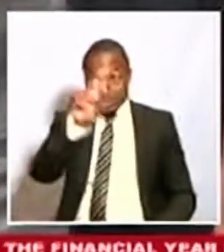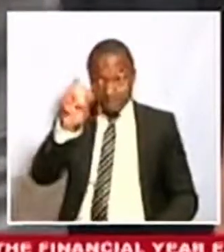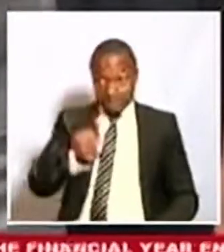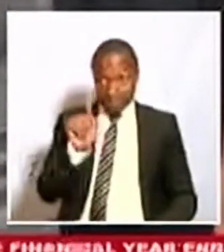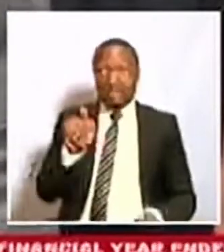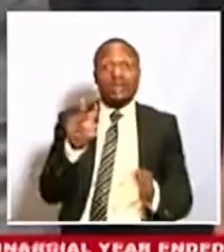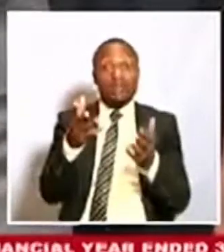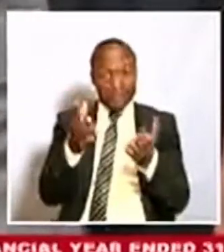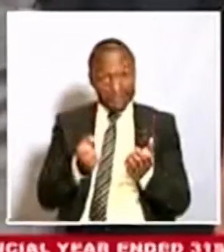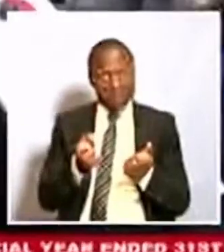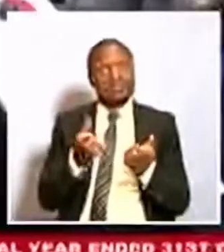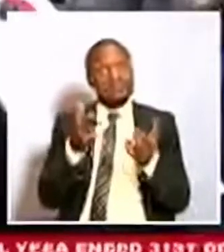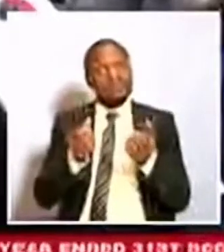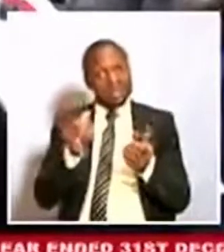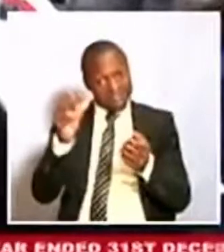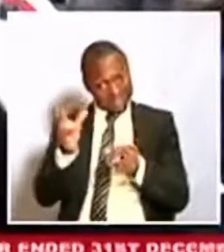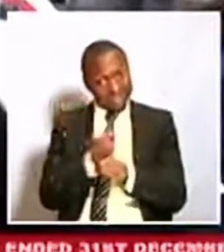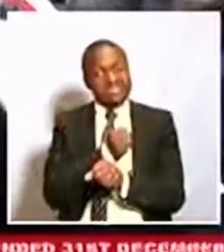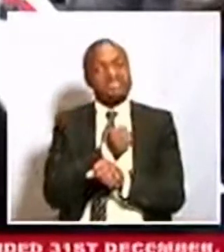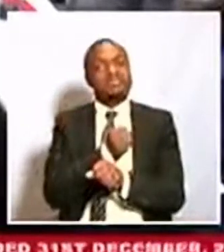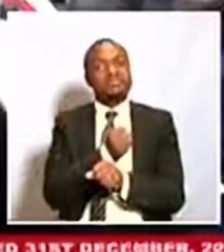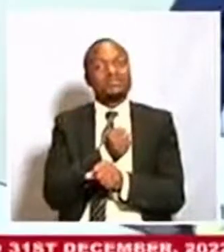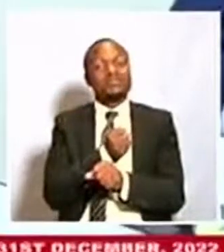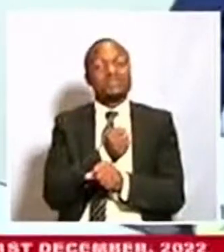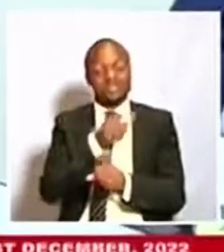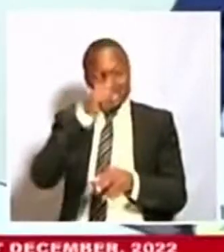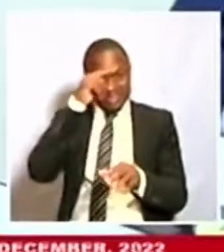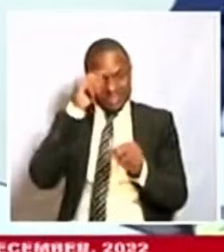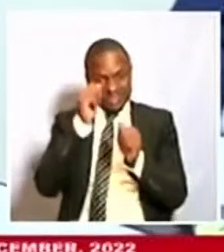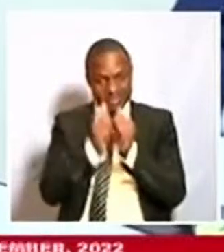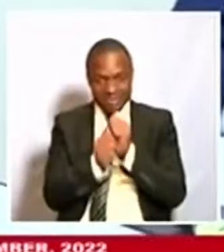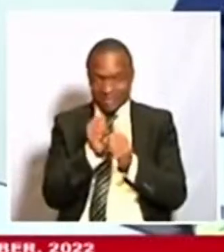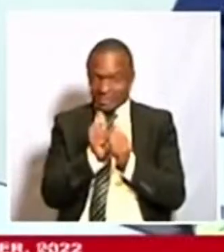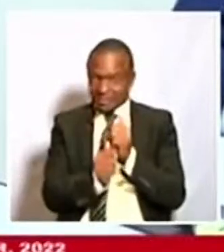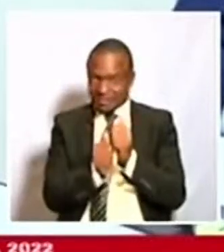want to. That's what we want to get from, because